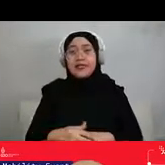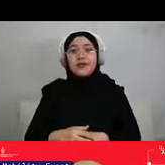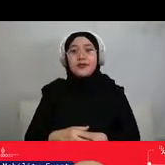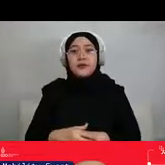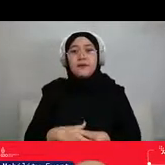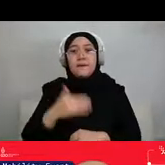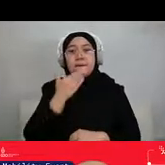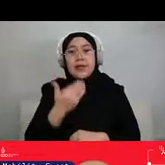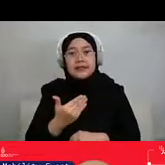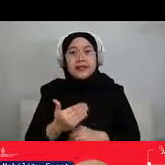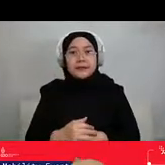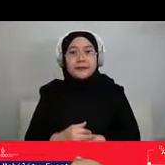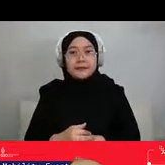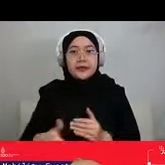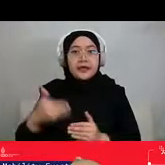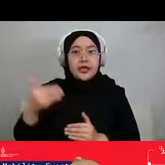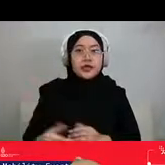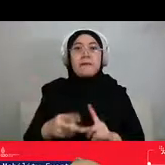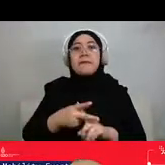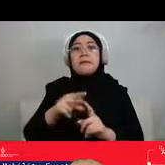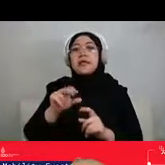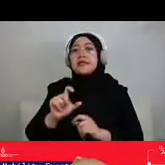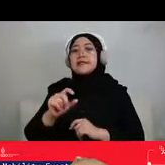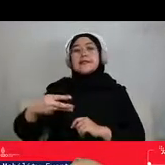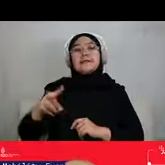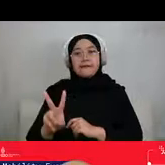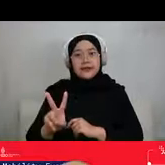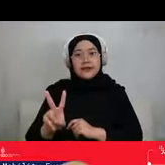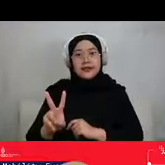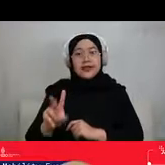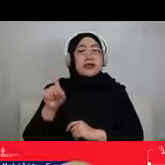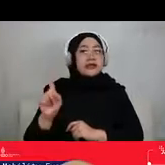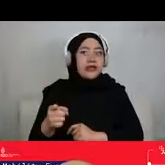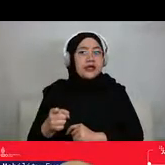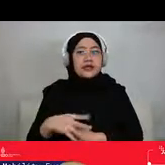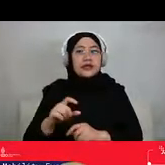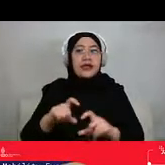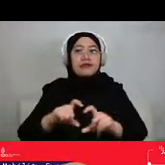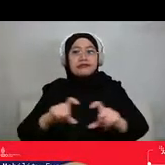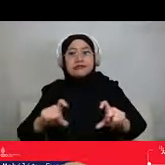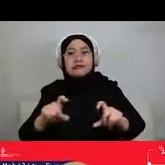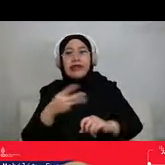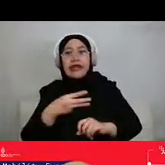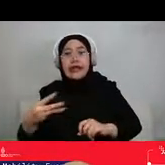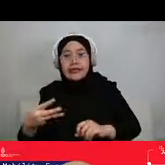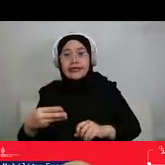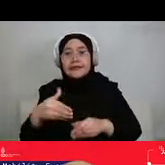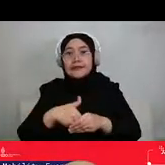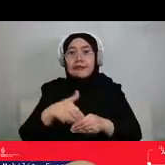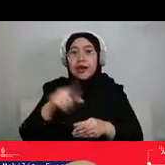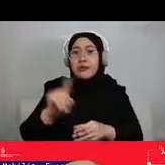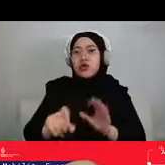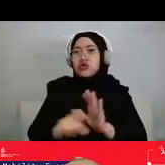there is an opportunity to store another energy source, which is hydrogen. And the hydrogen